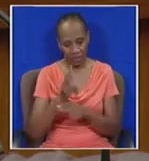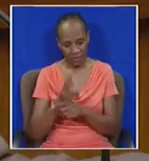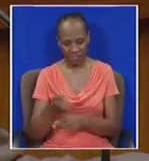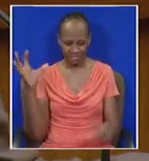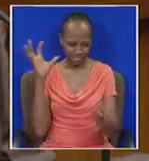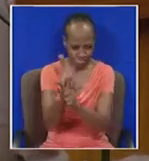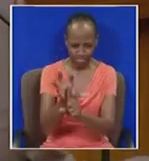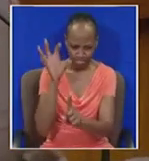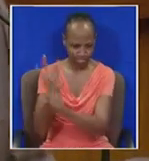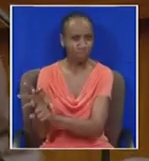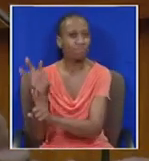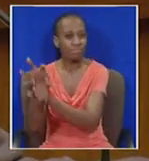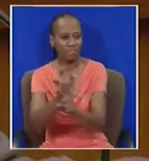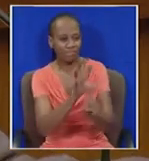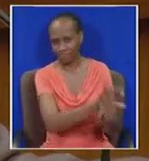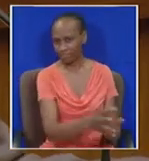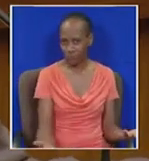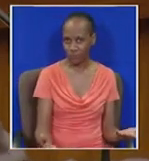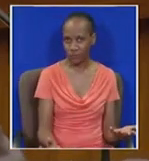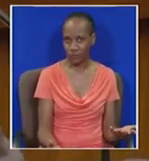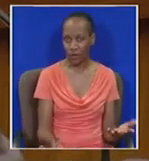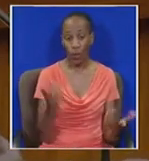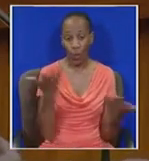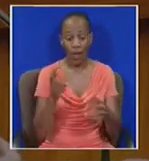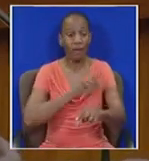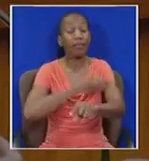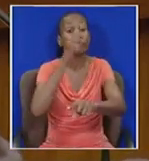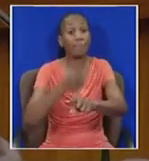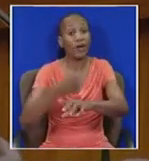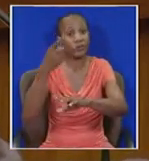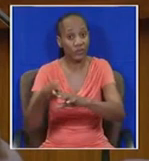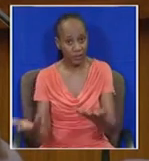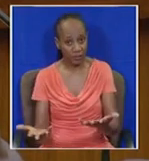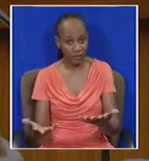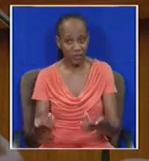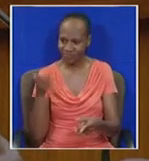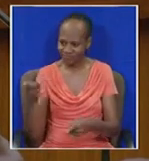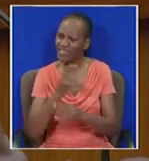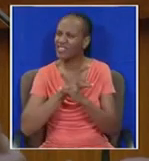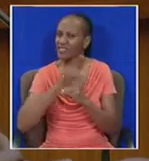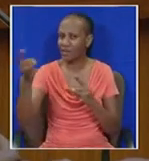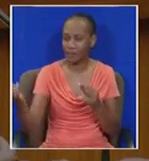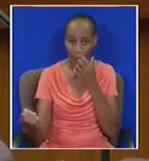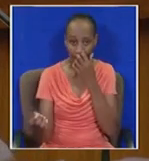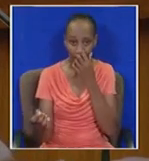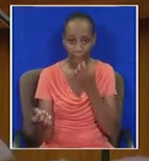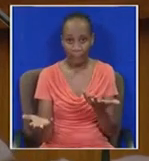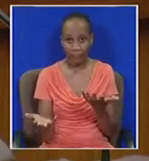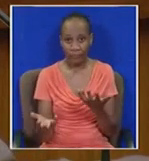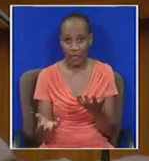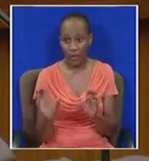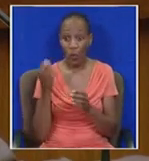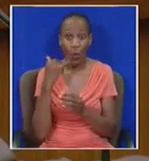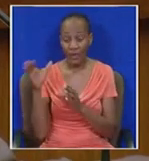an attack was made on the Malap Mountains and met with perfect success. The enemy was driven